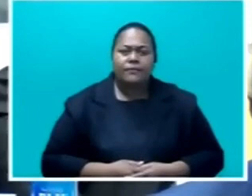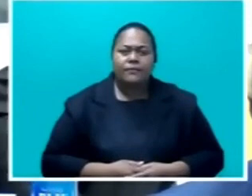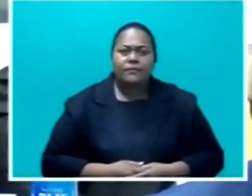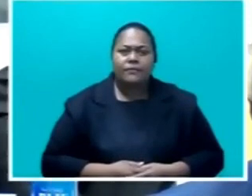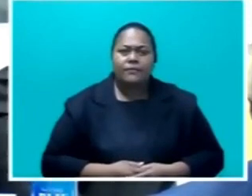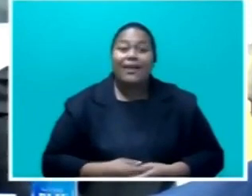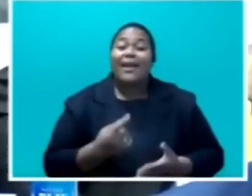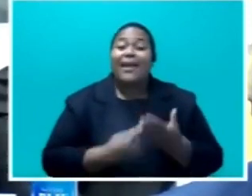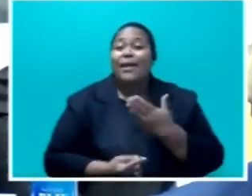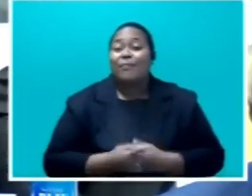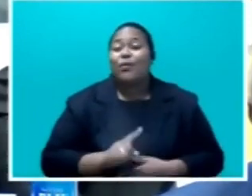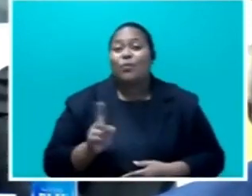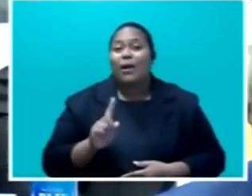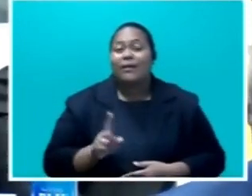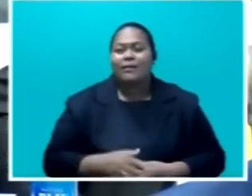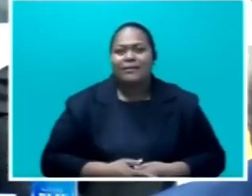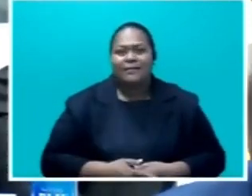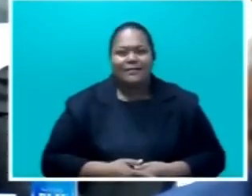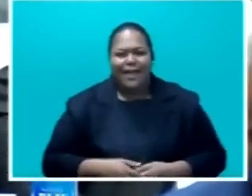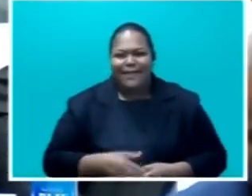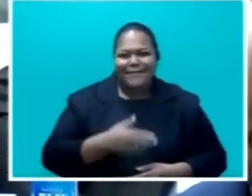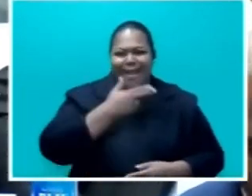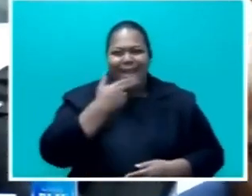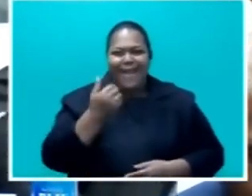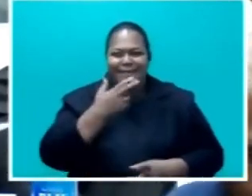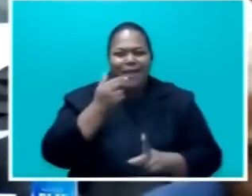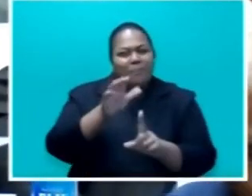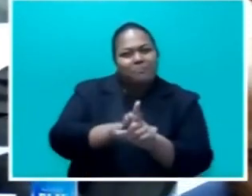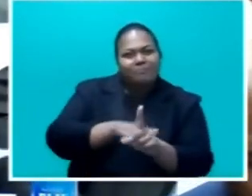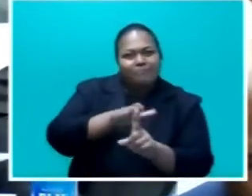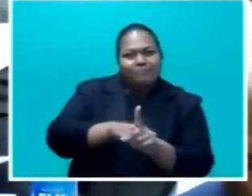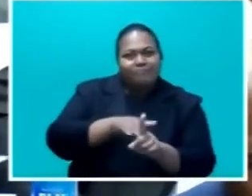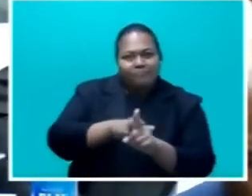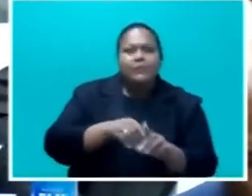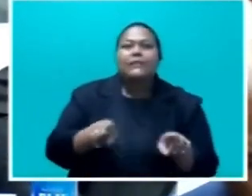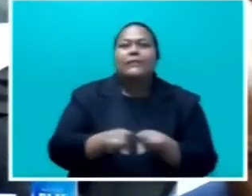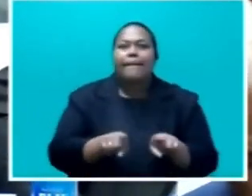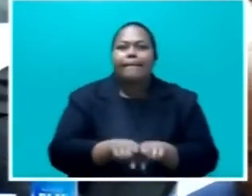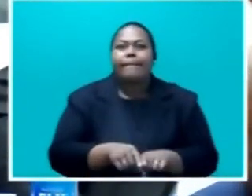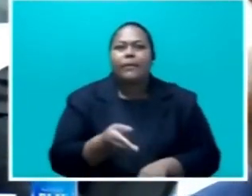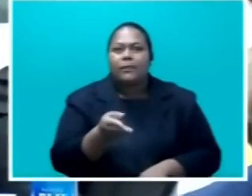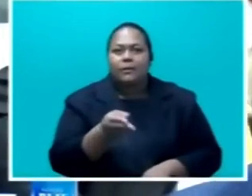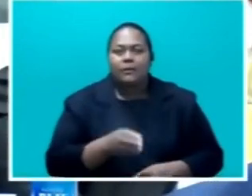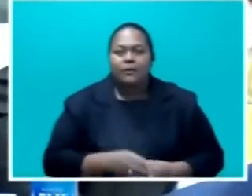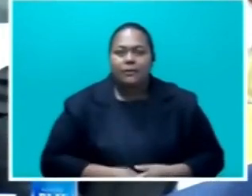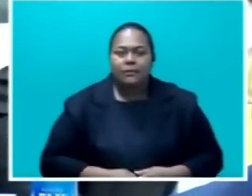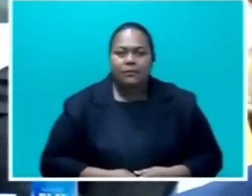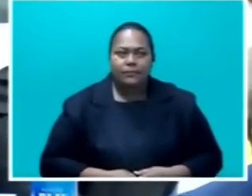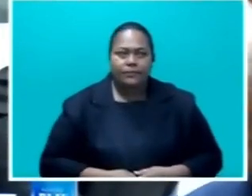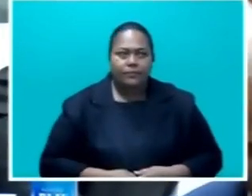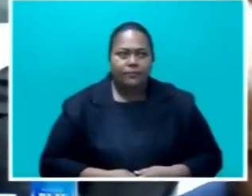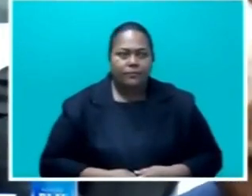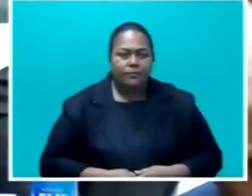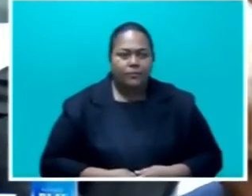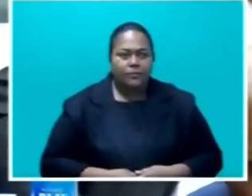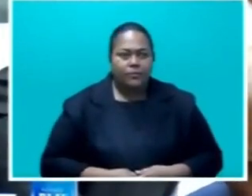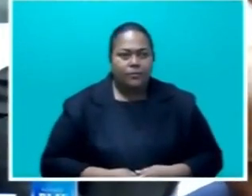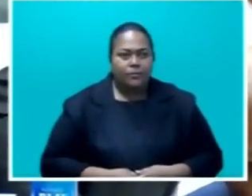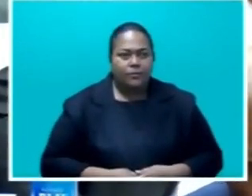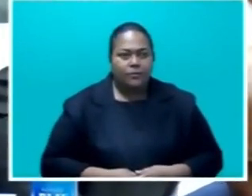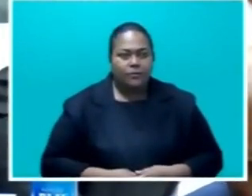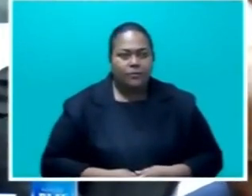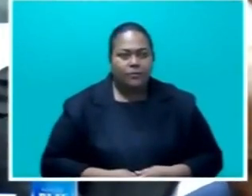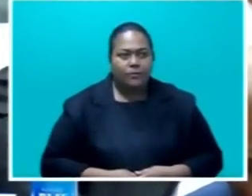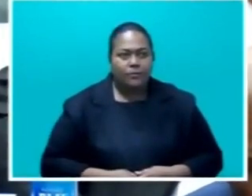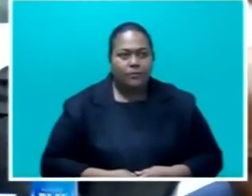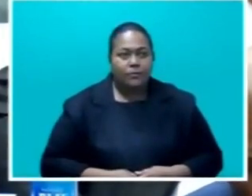was perhaps not as glossy as they made the sales pitch for, Mr. Speaker. Mr. Speaker said today, I have the utmost joy